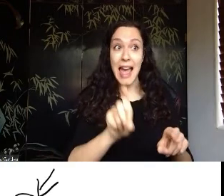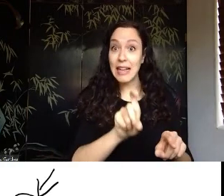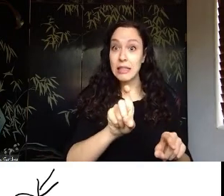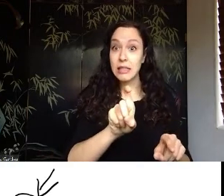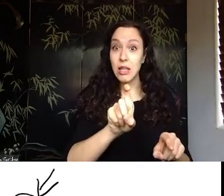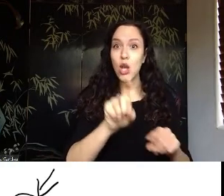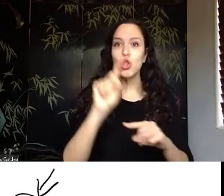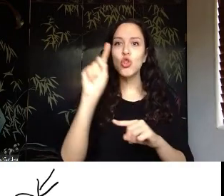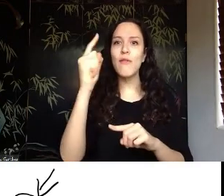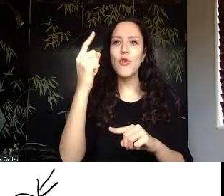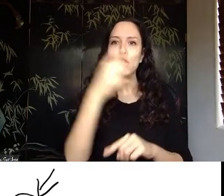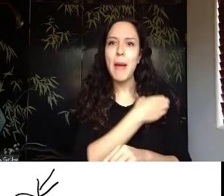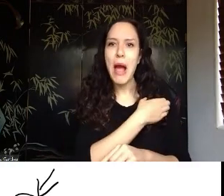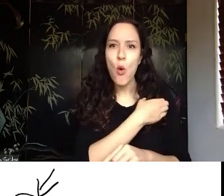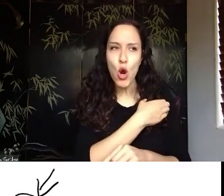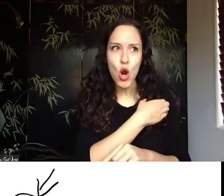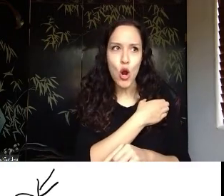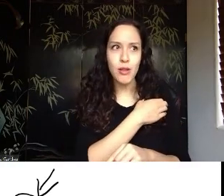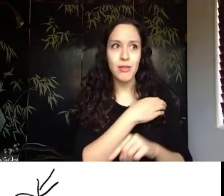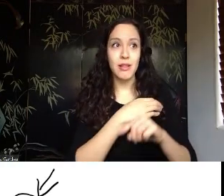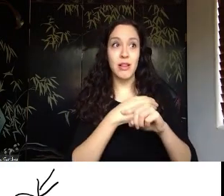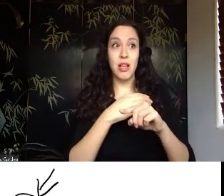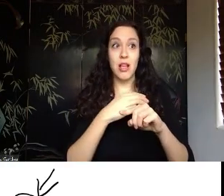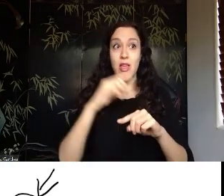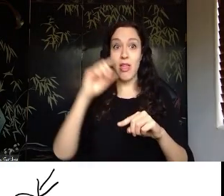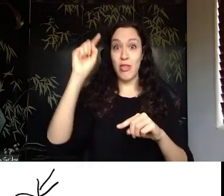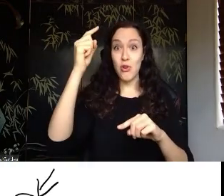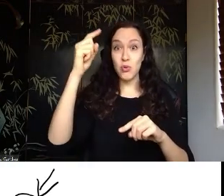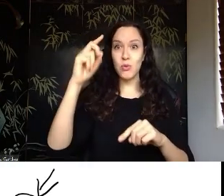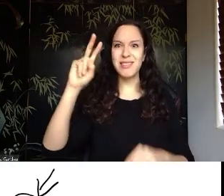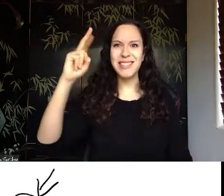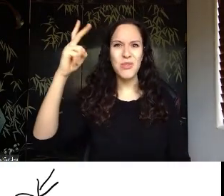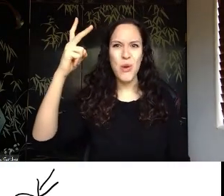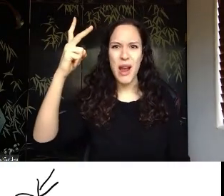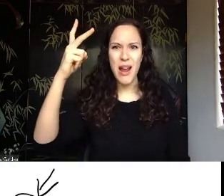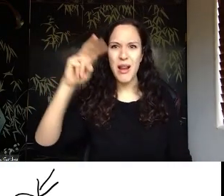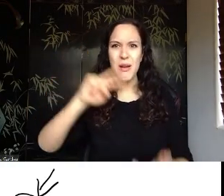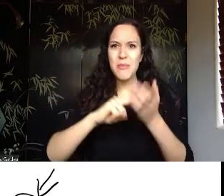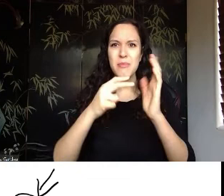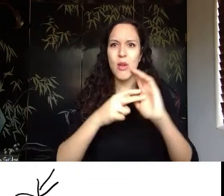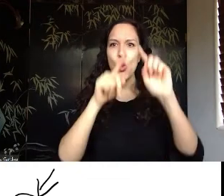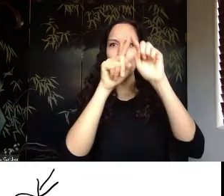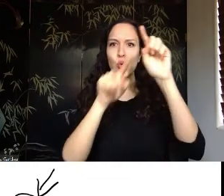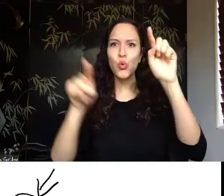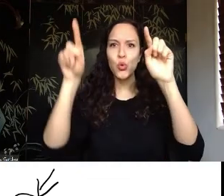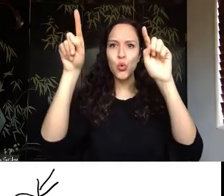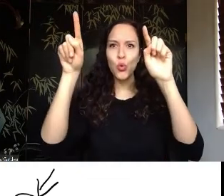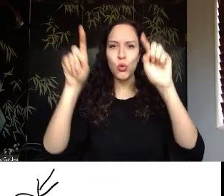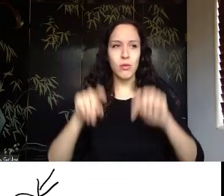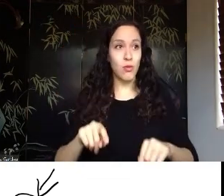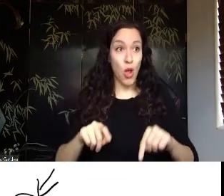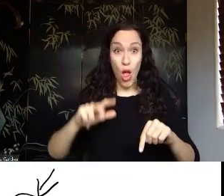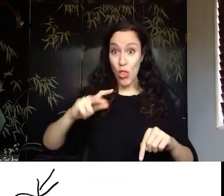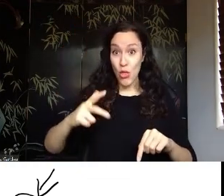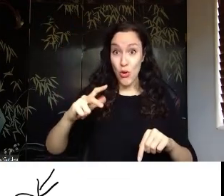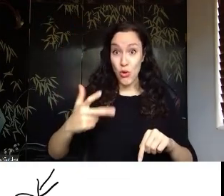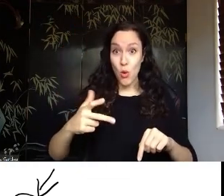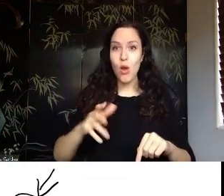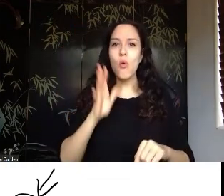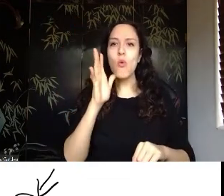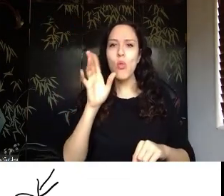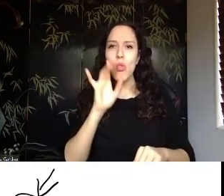power. This is squared, so it's going to look like a U shape. This one is cubed, so it's going to look like